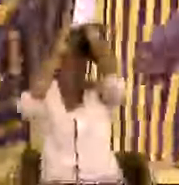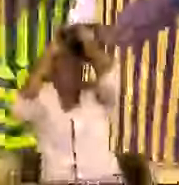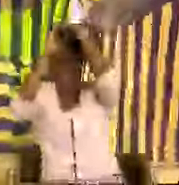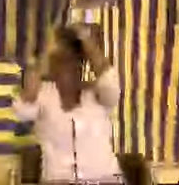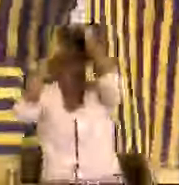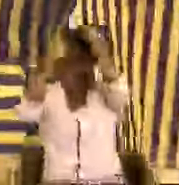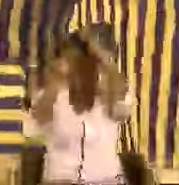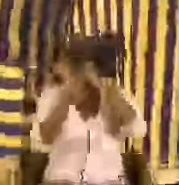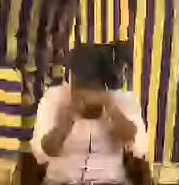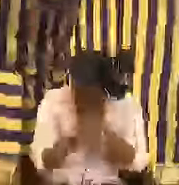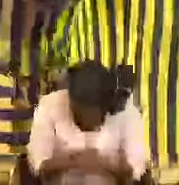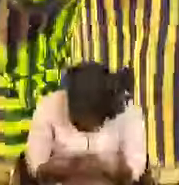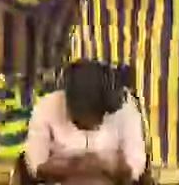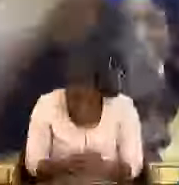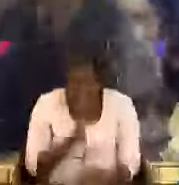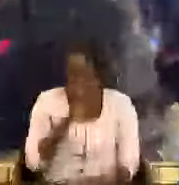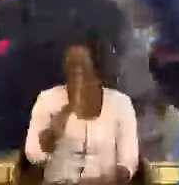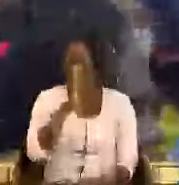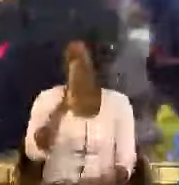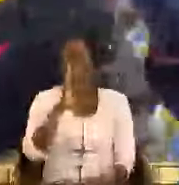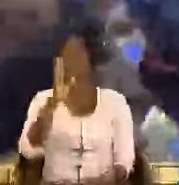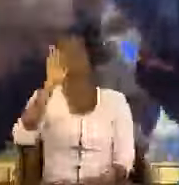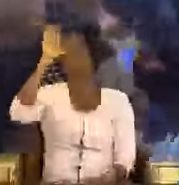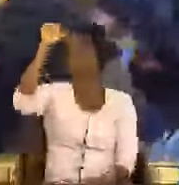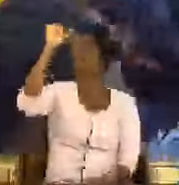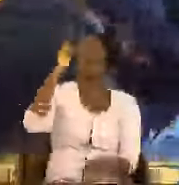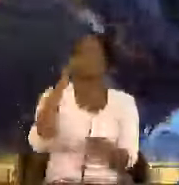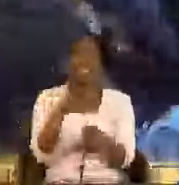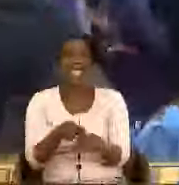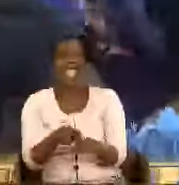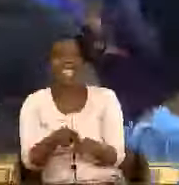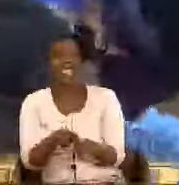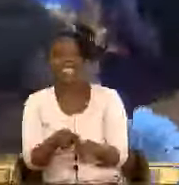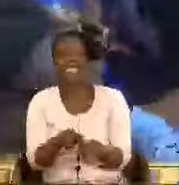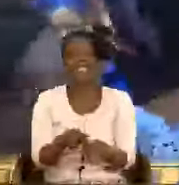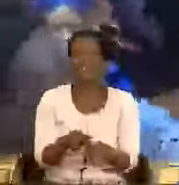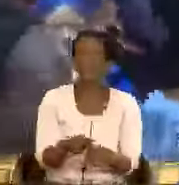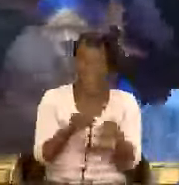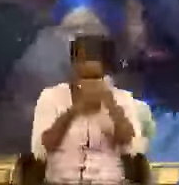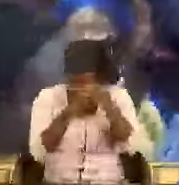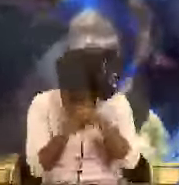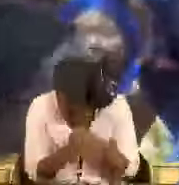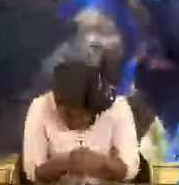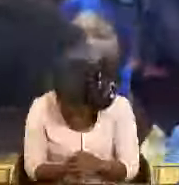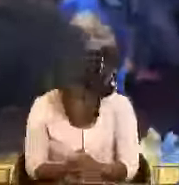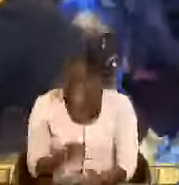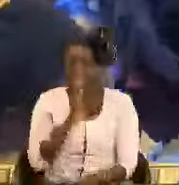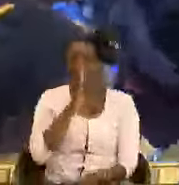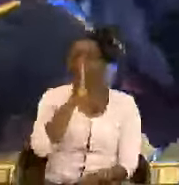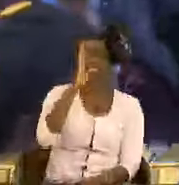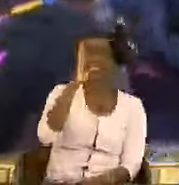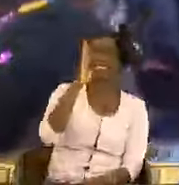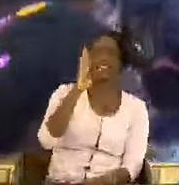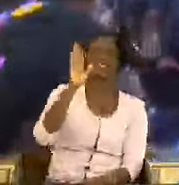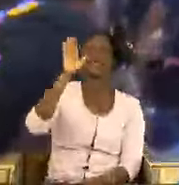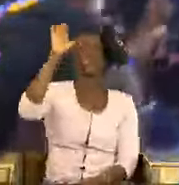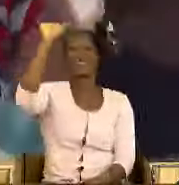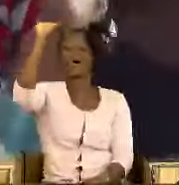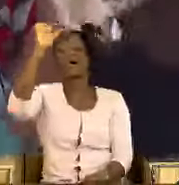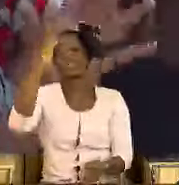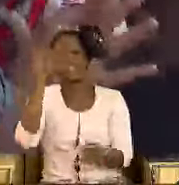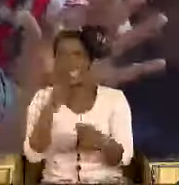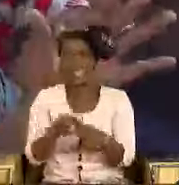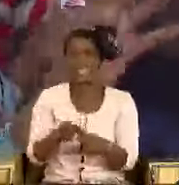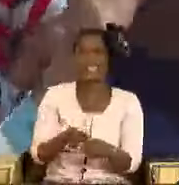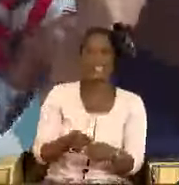cryus H worship Jes H be